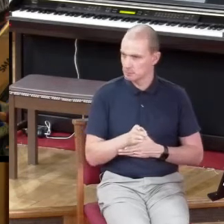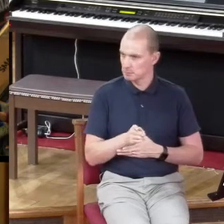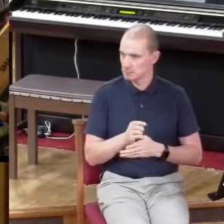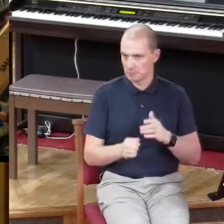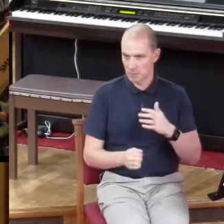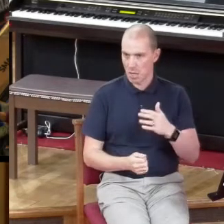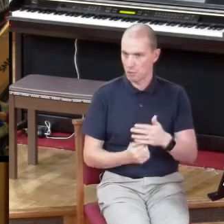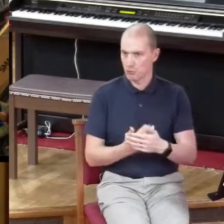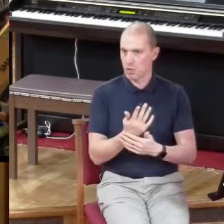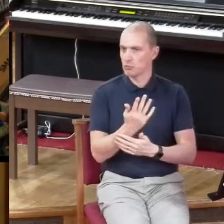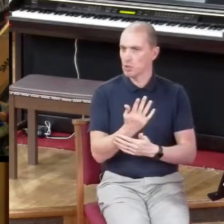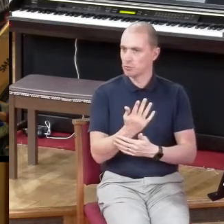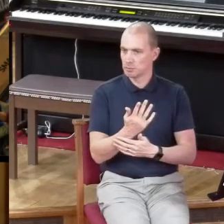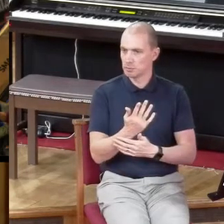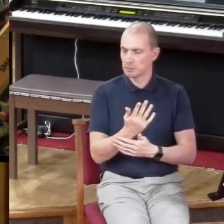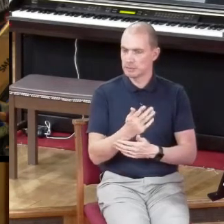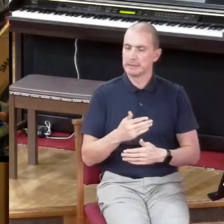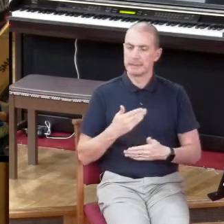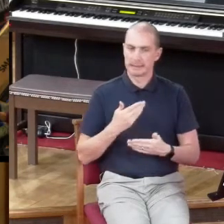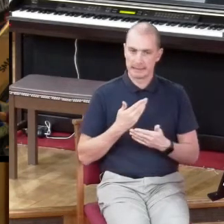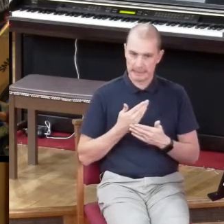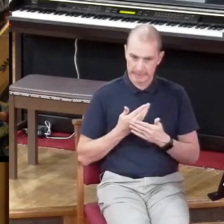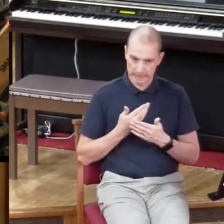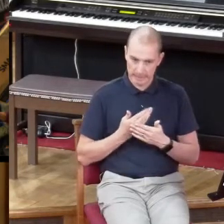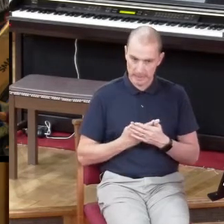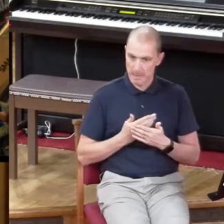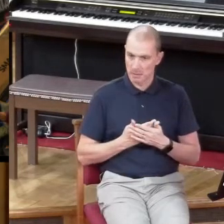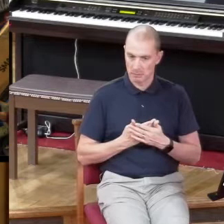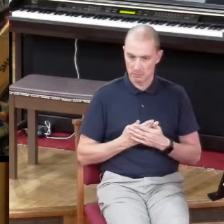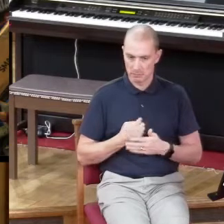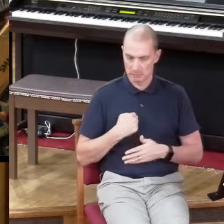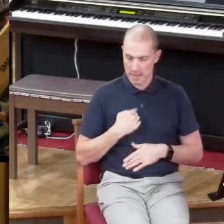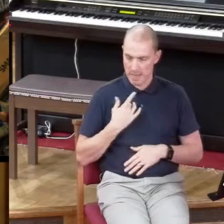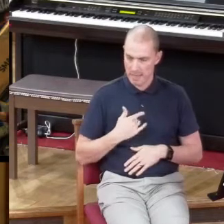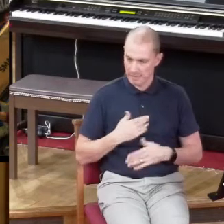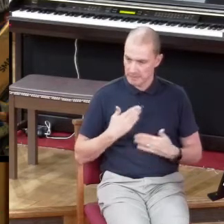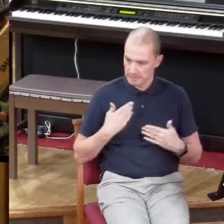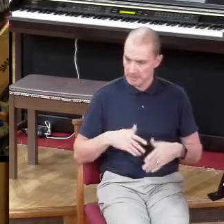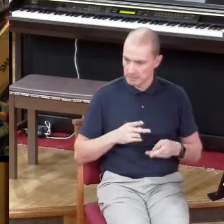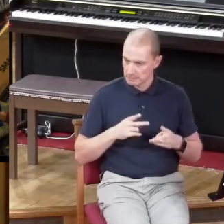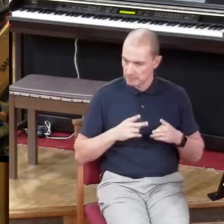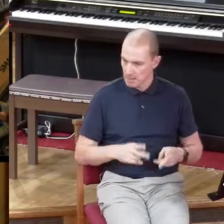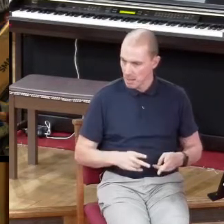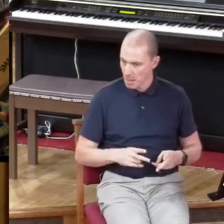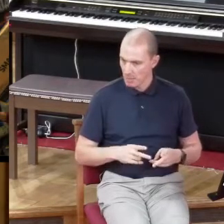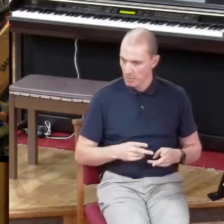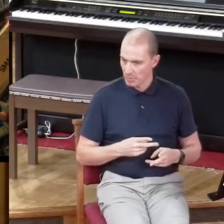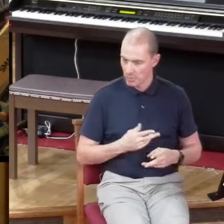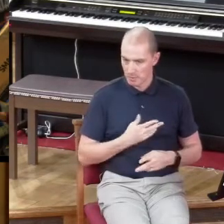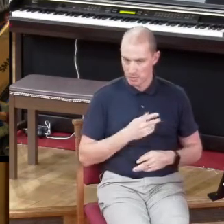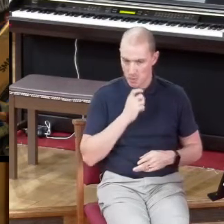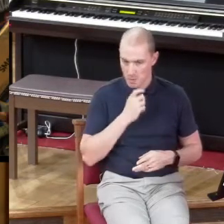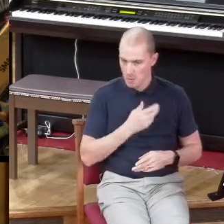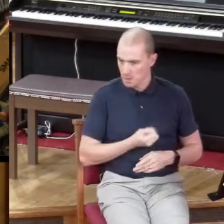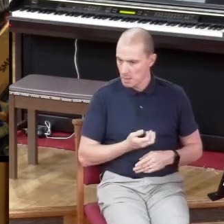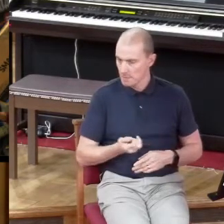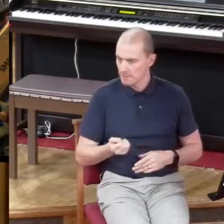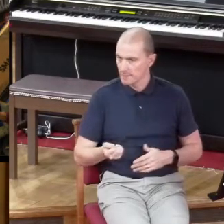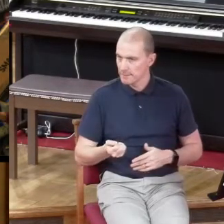how closely death has touched my life. And there are real challenges there. The circumstances are